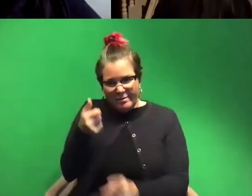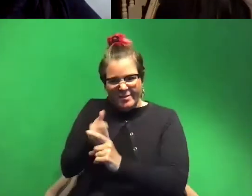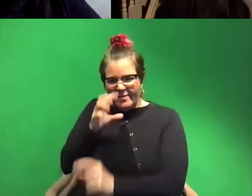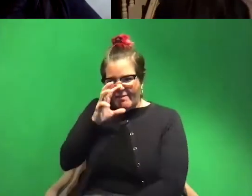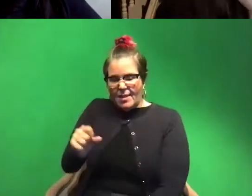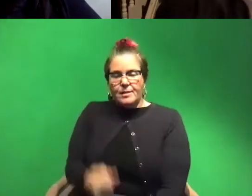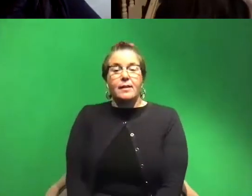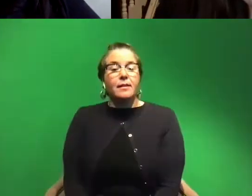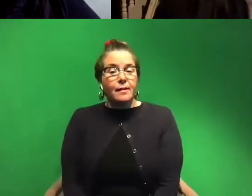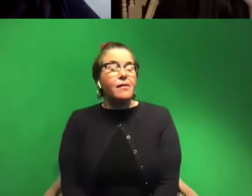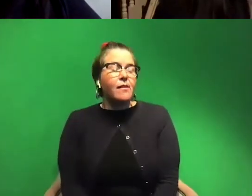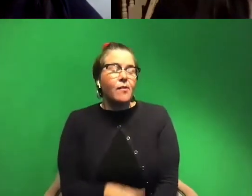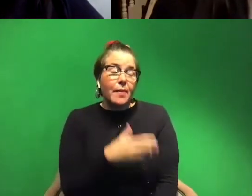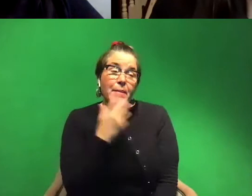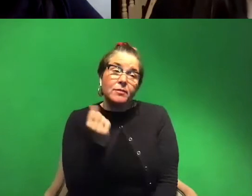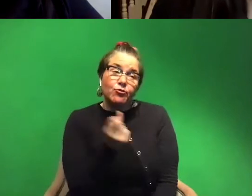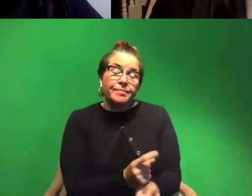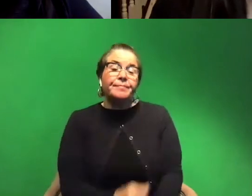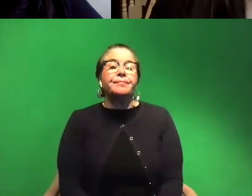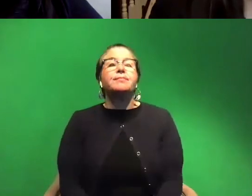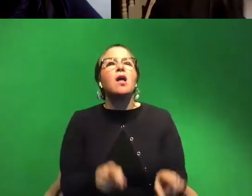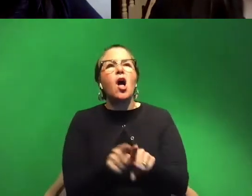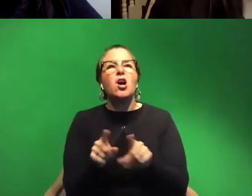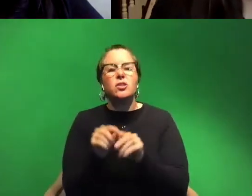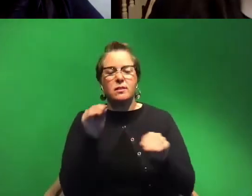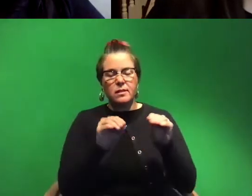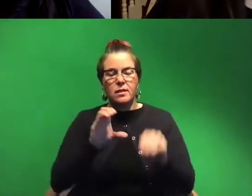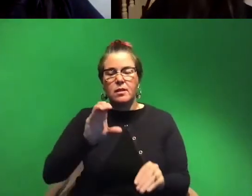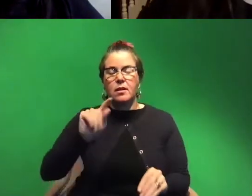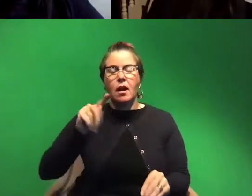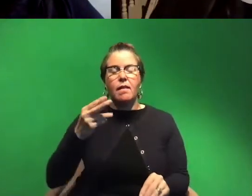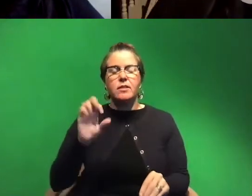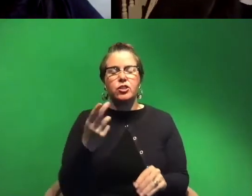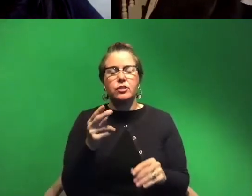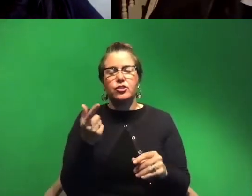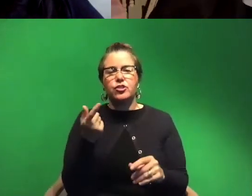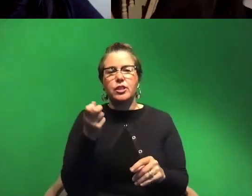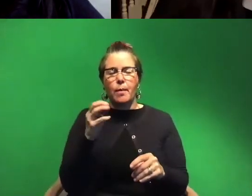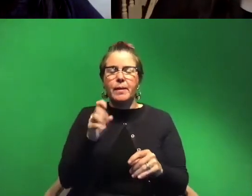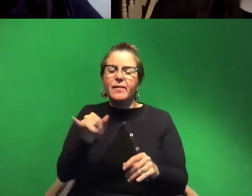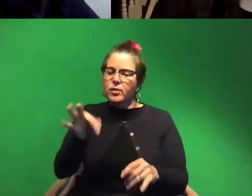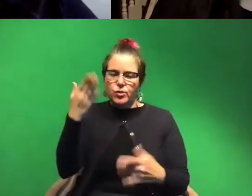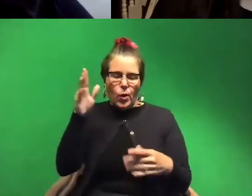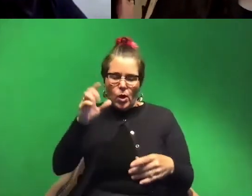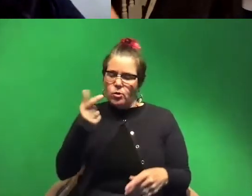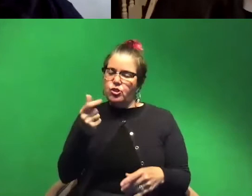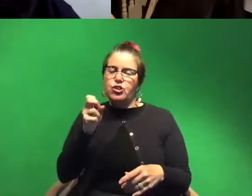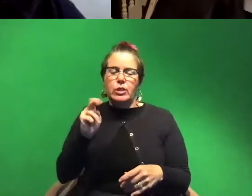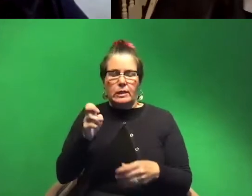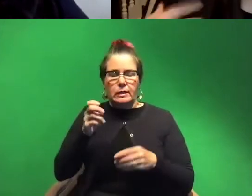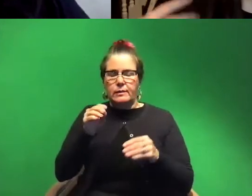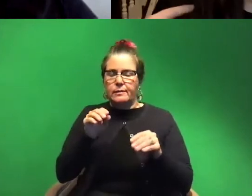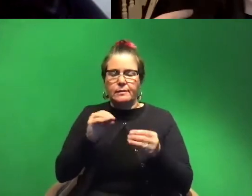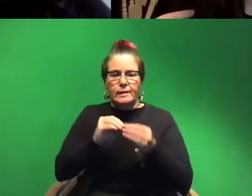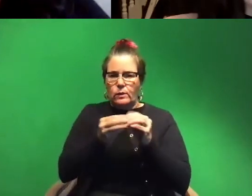They're the best. Also assembling cuttlefish genomes. So for those of you who don't know much about gene sequencing, which I imagine is most of